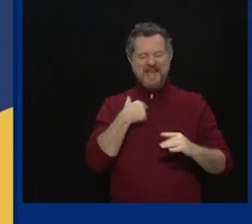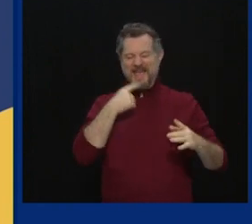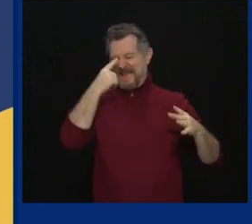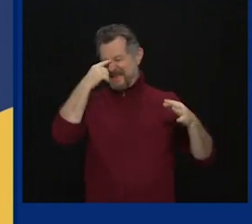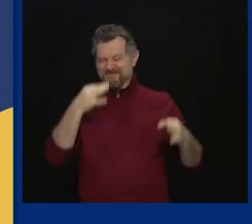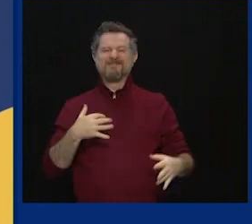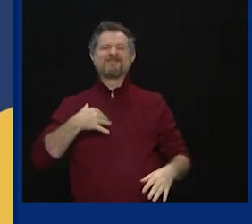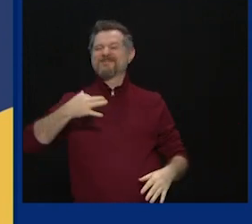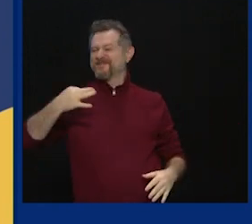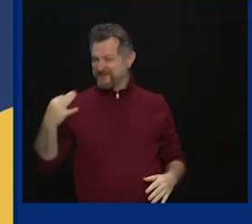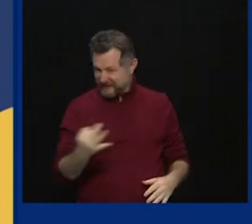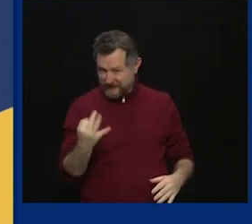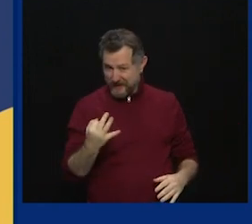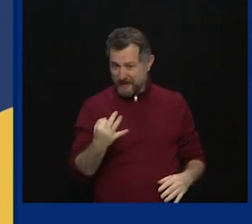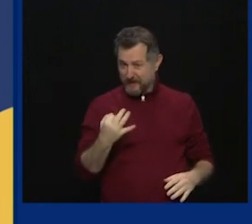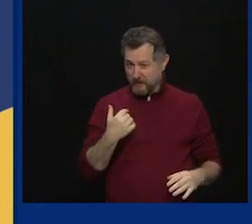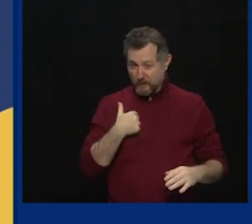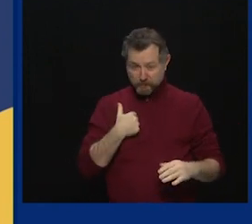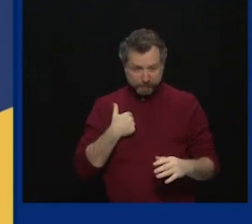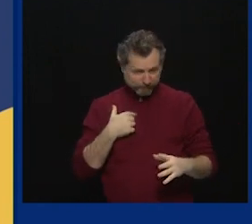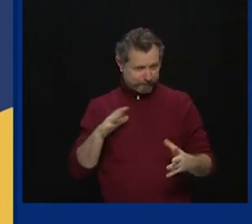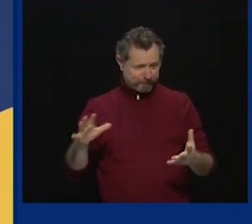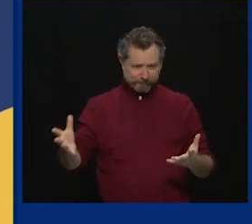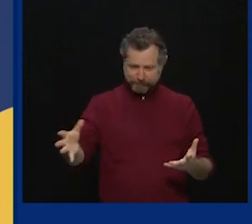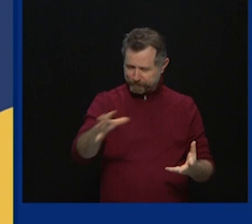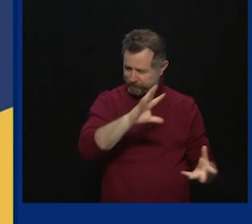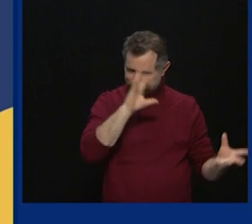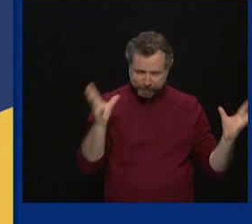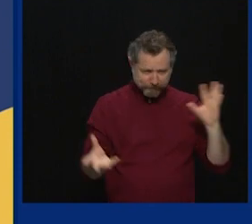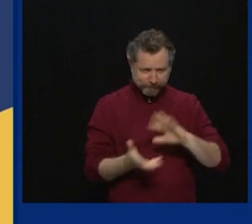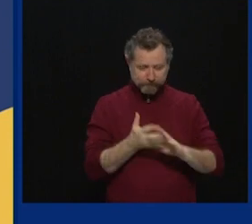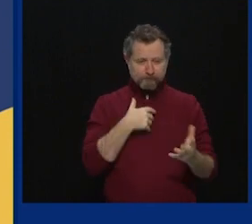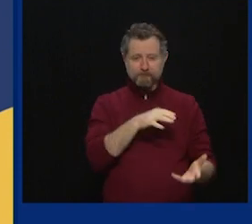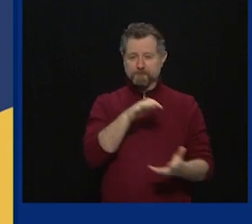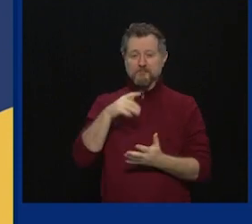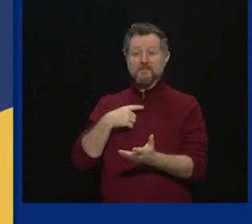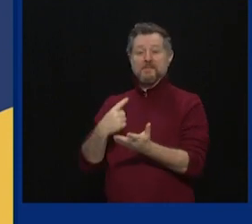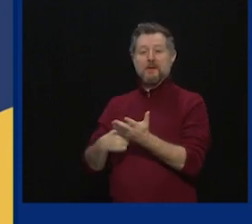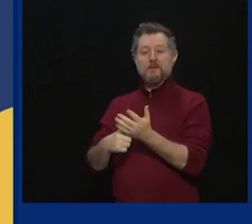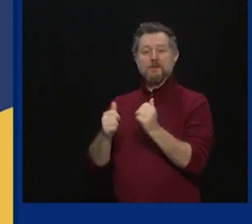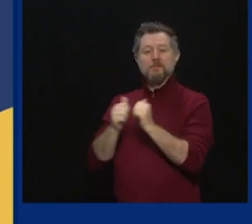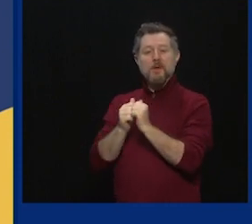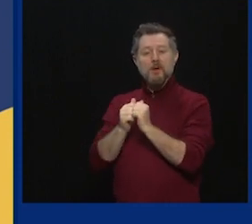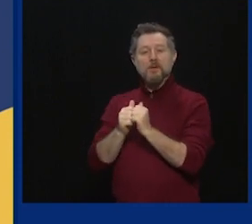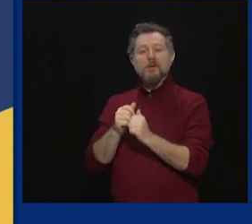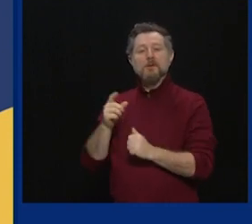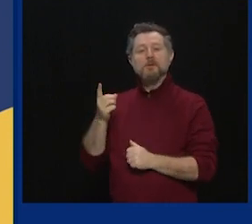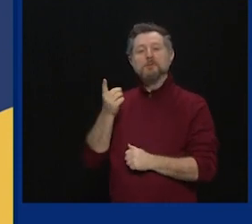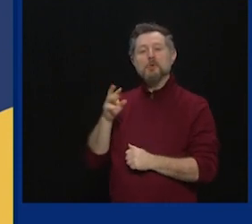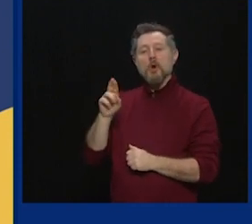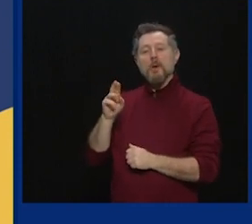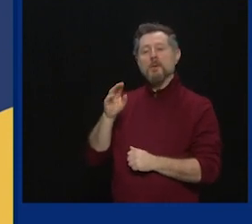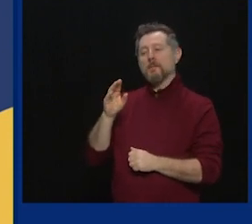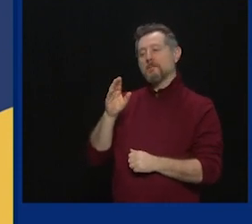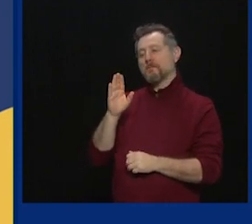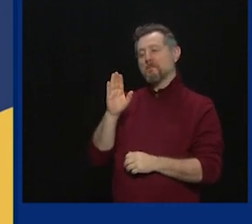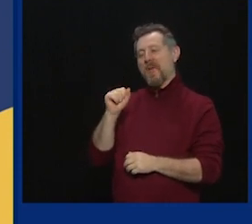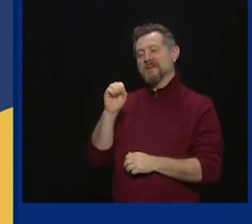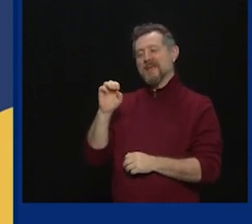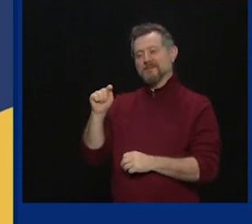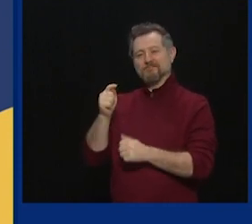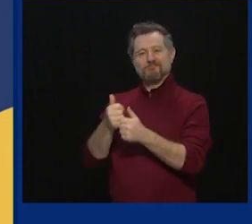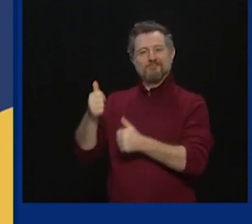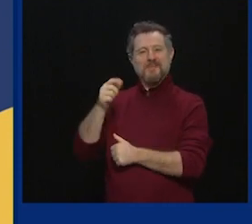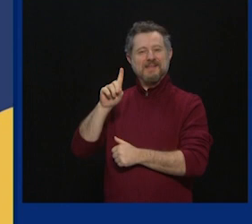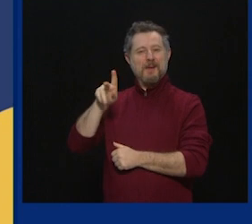individuals, including our Department of Health, Dr. Mary Bassett, we determined that my priorities will continue to be furthered